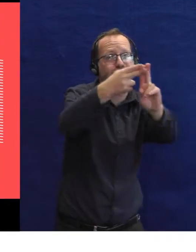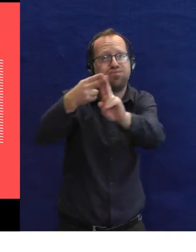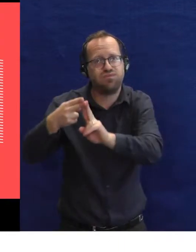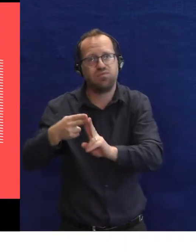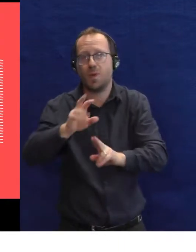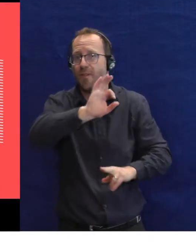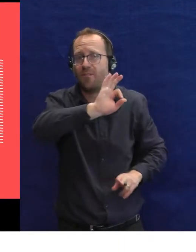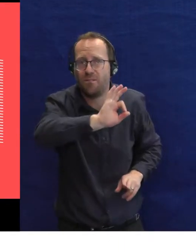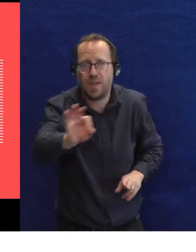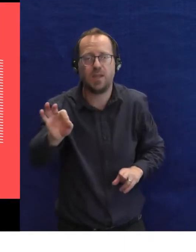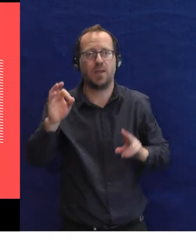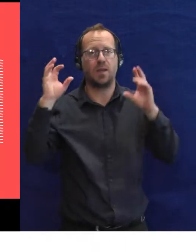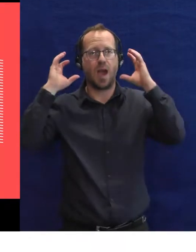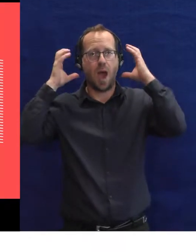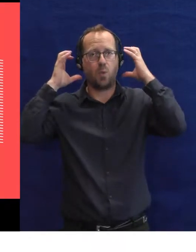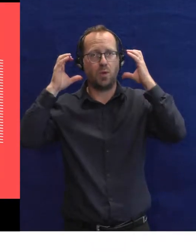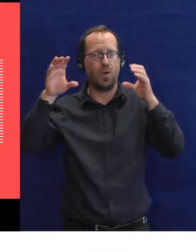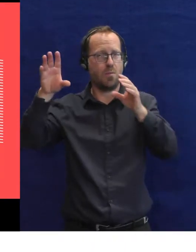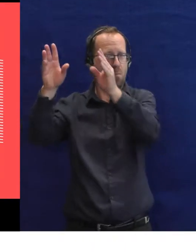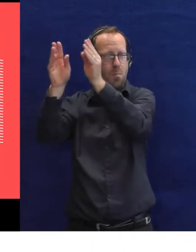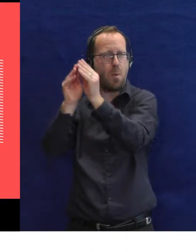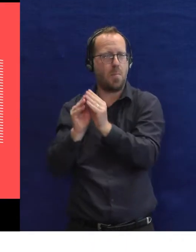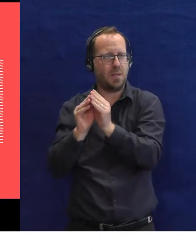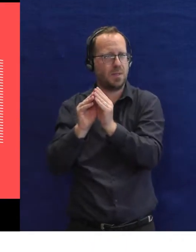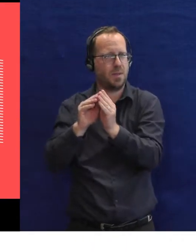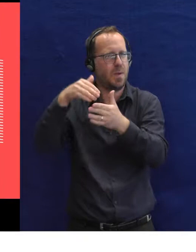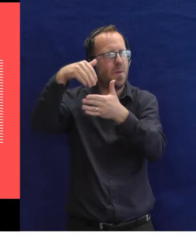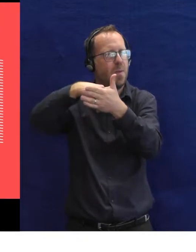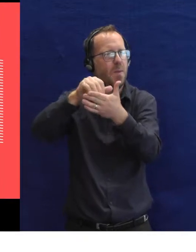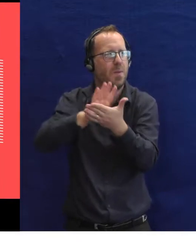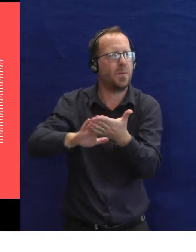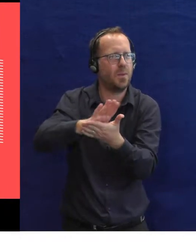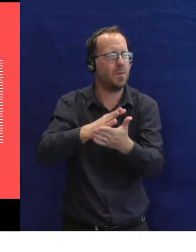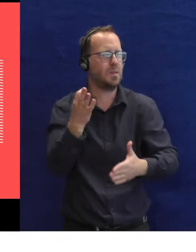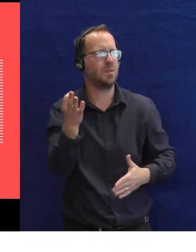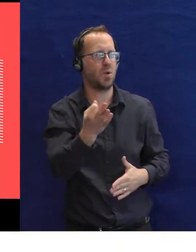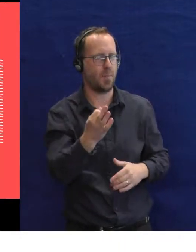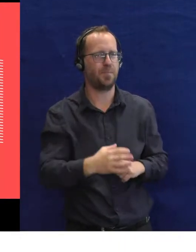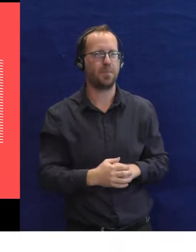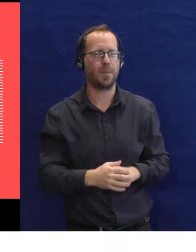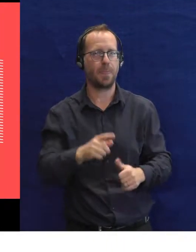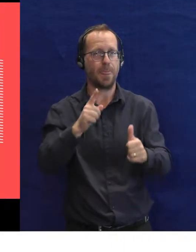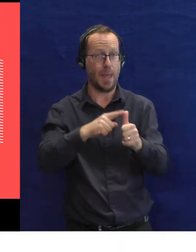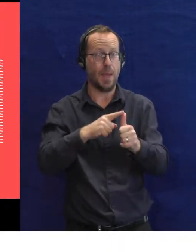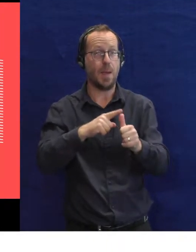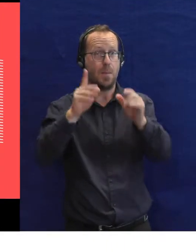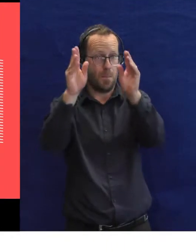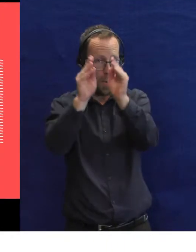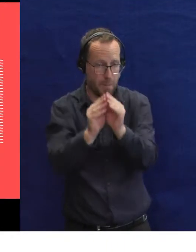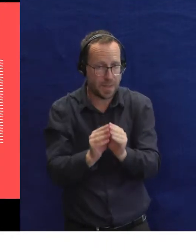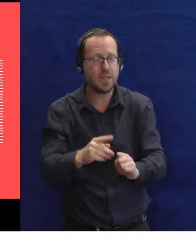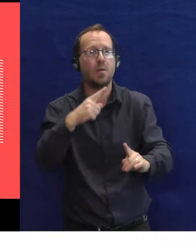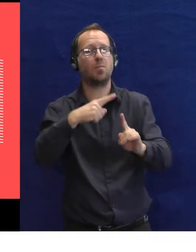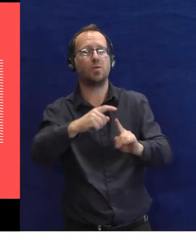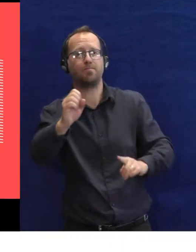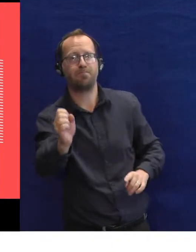also used here from time to time, to bring audio descriptions very easily from one central